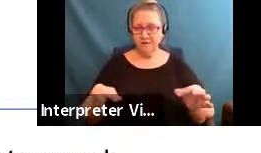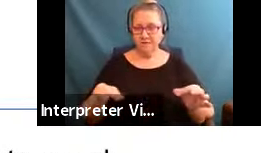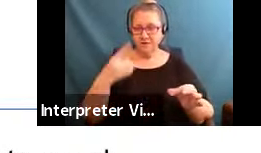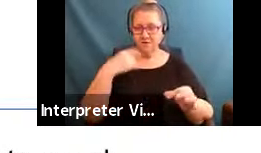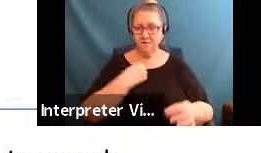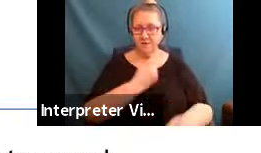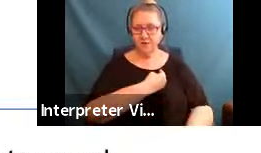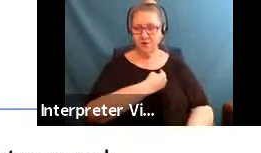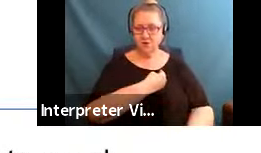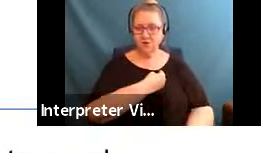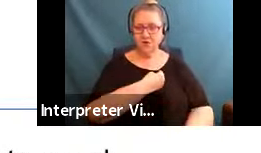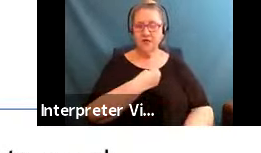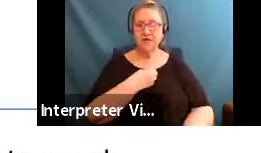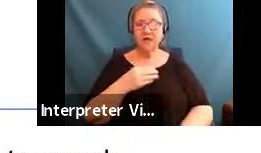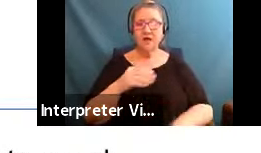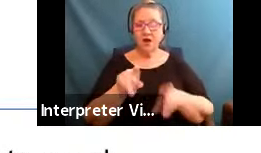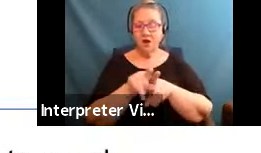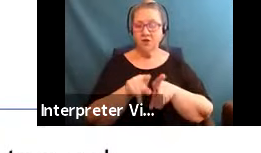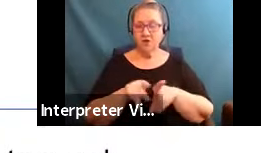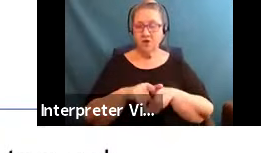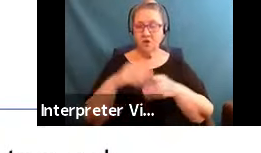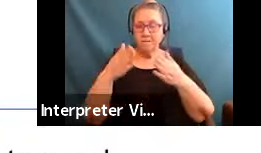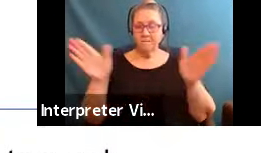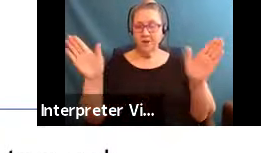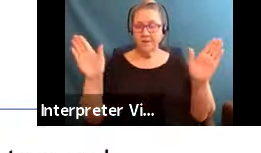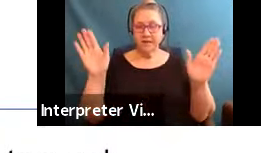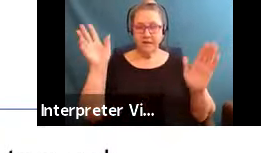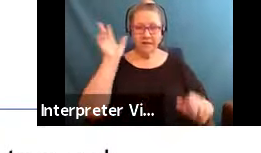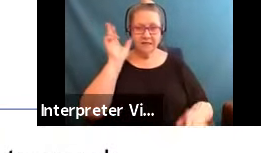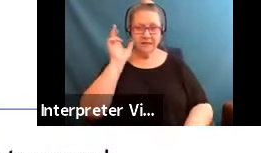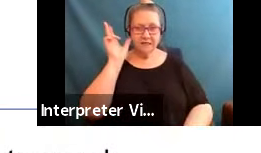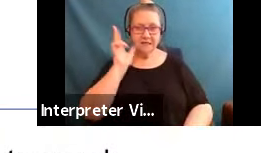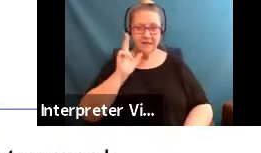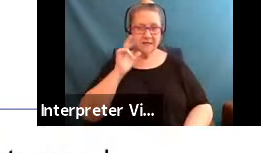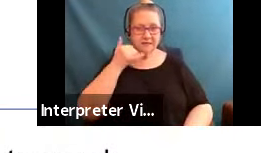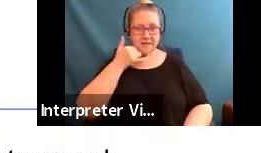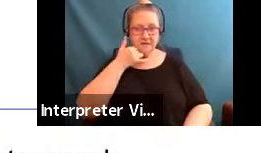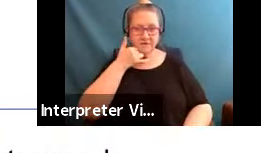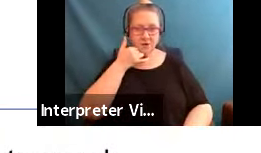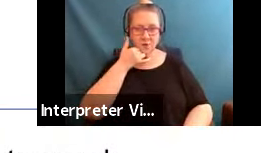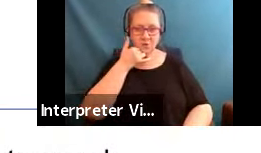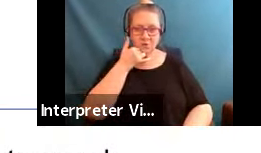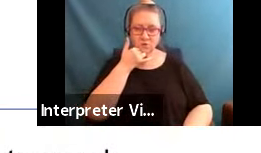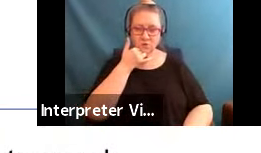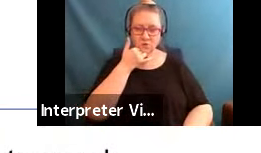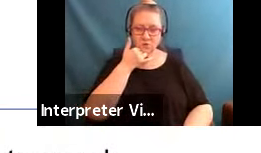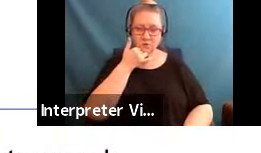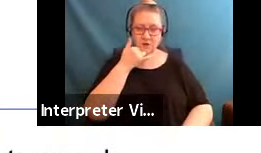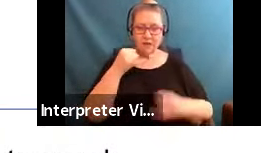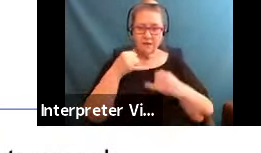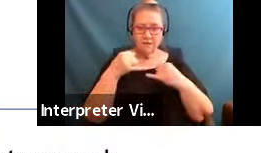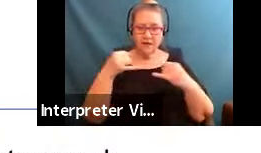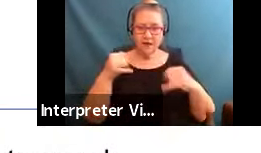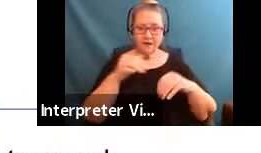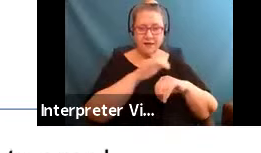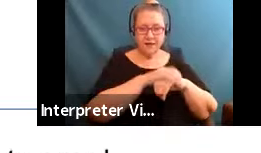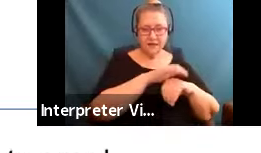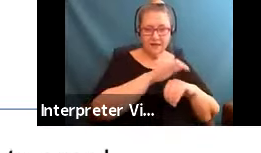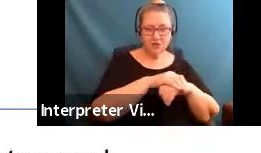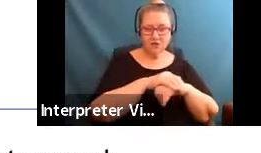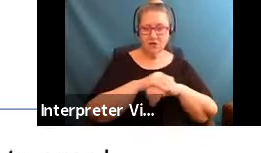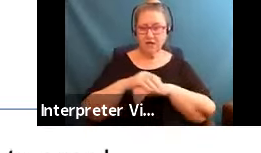and I believe, as everyone knows, we have a public listen-in telephone line in English and